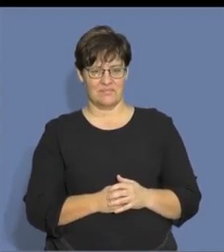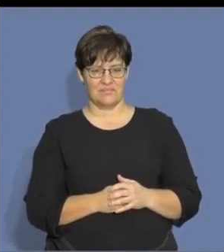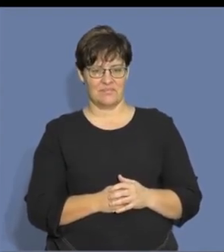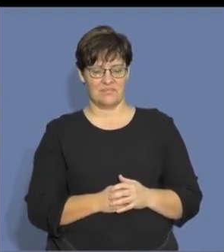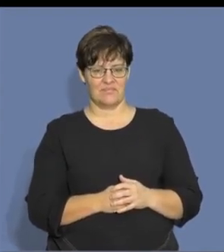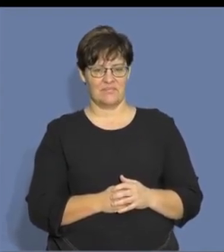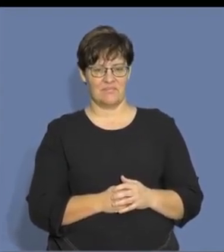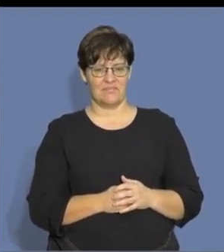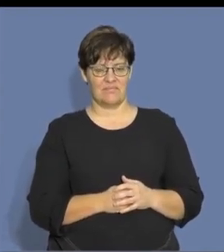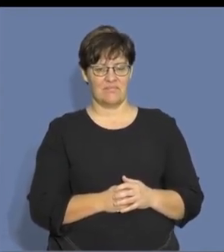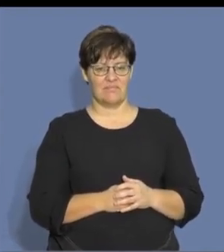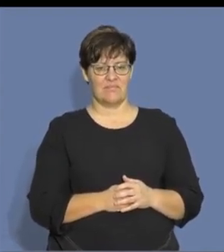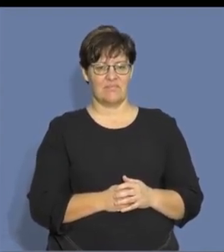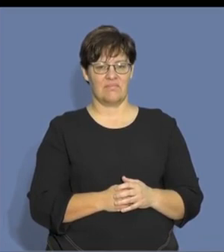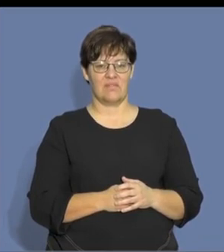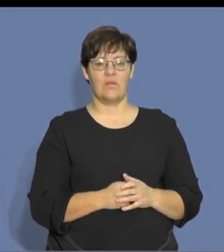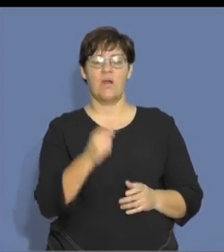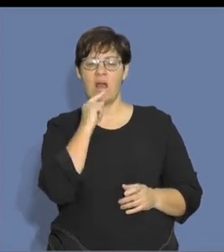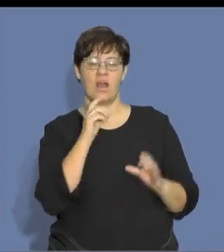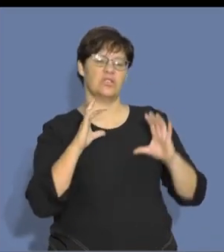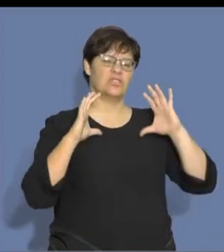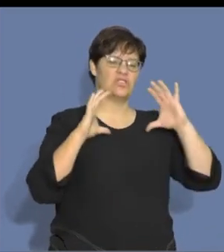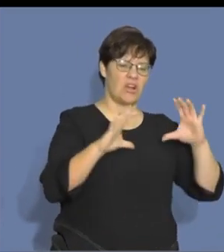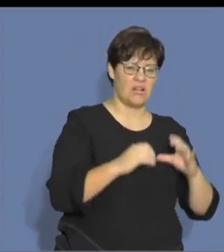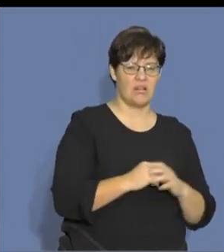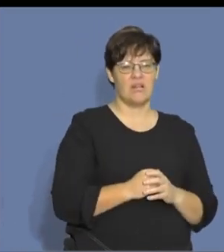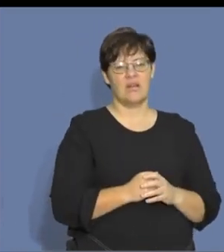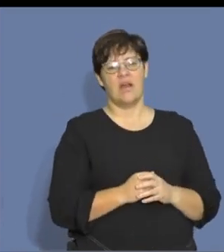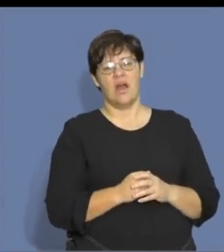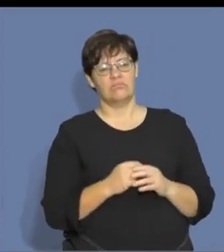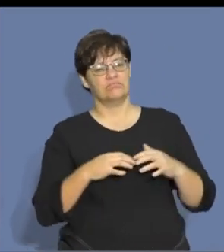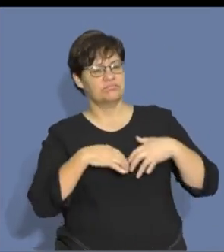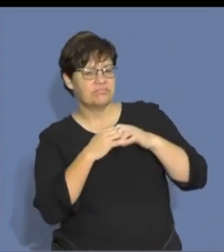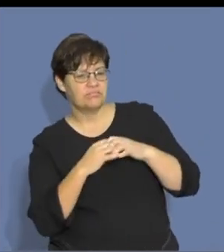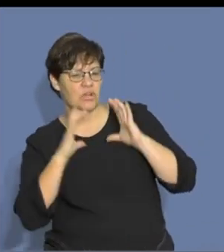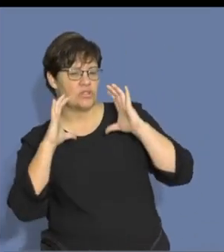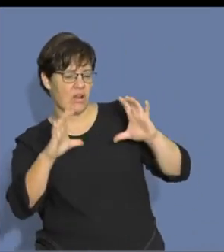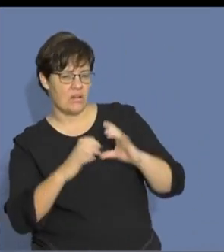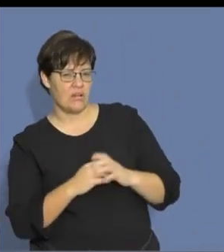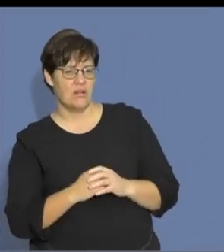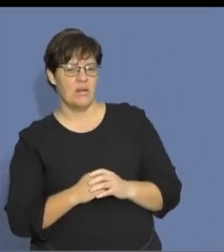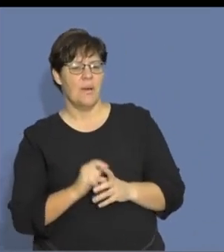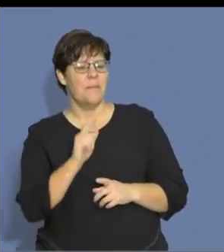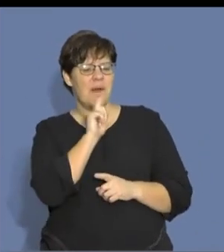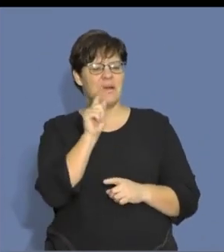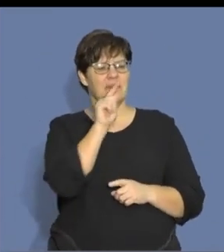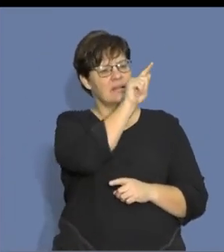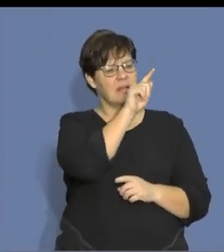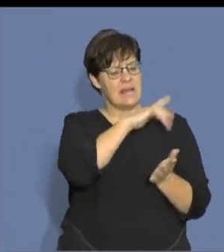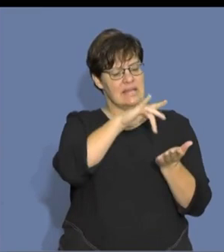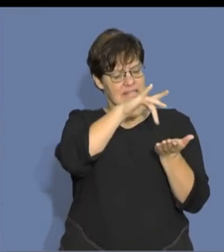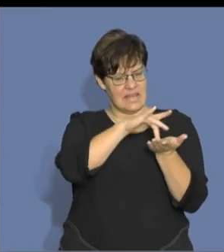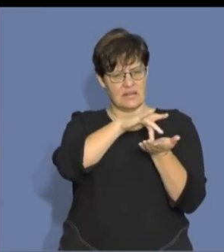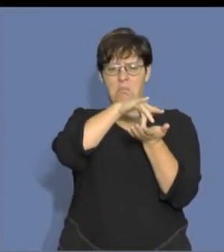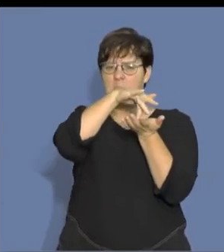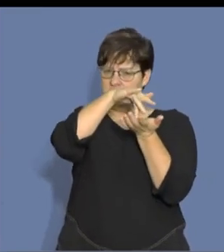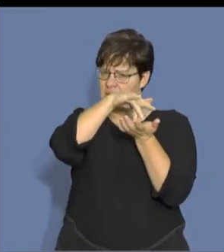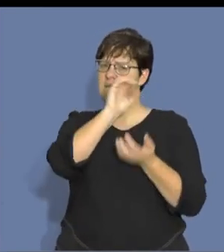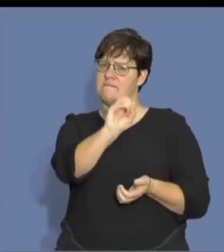So we were talking about circles, we were drawing circles, but all of our circles had the center right in the